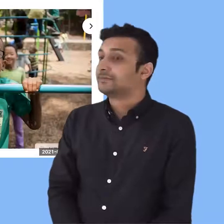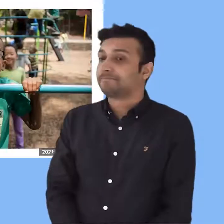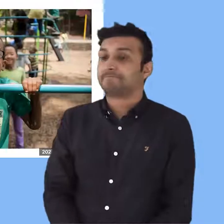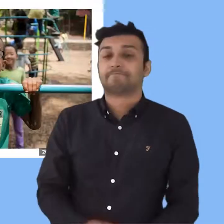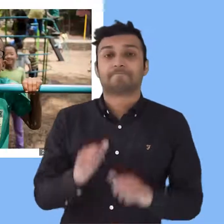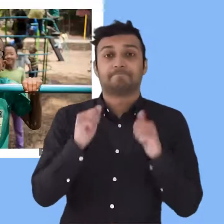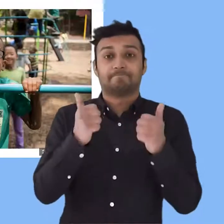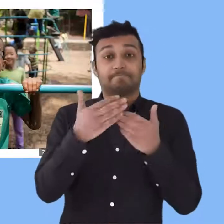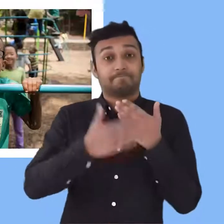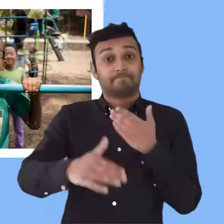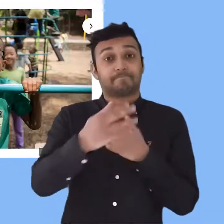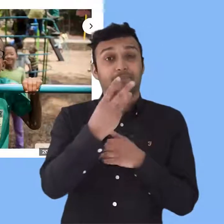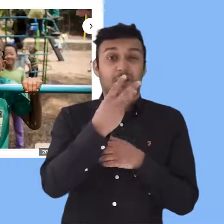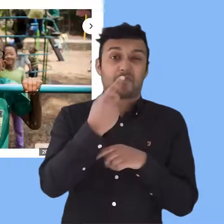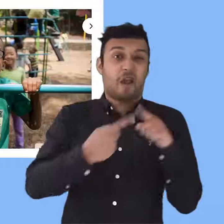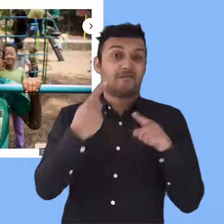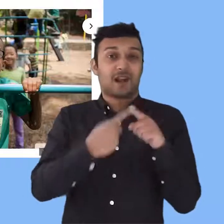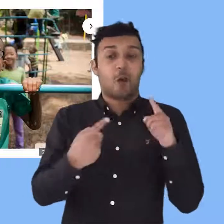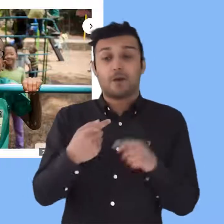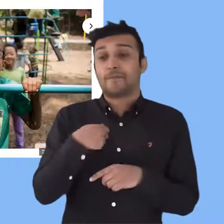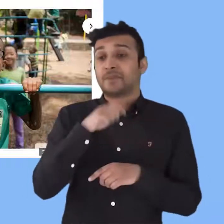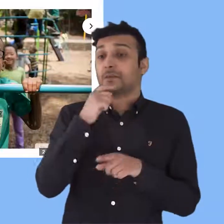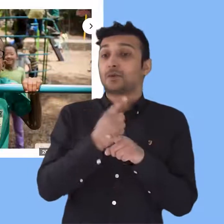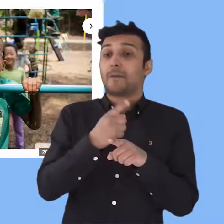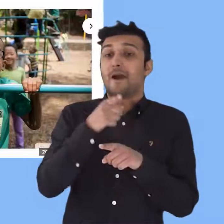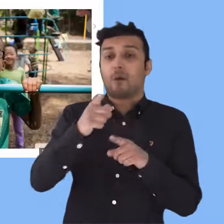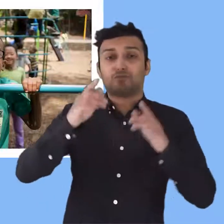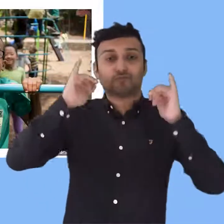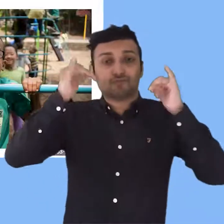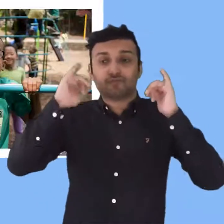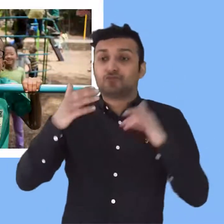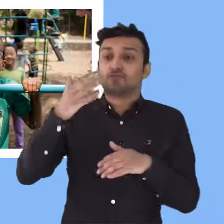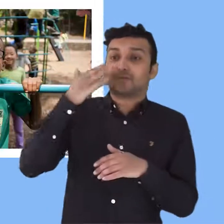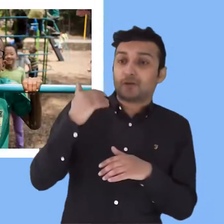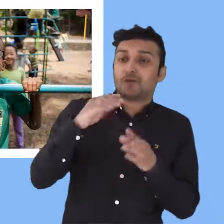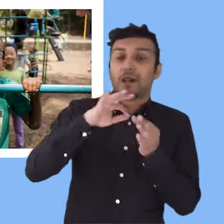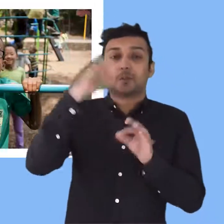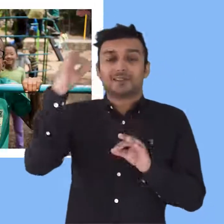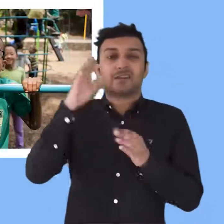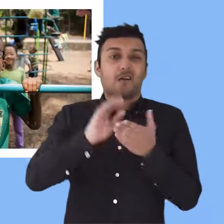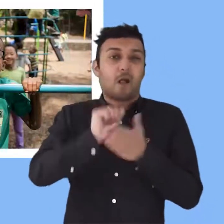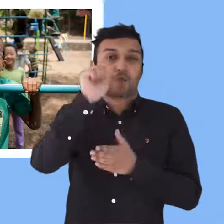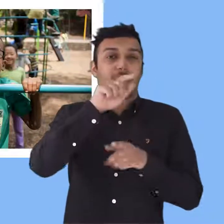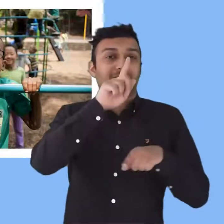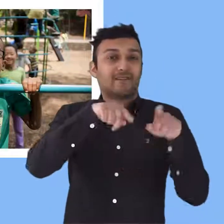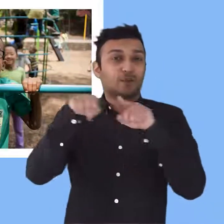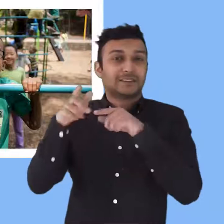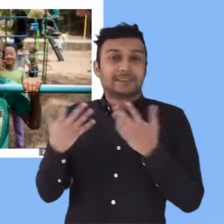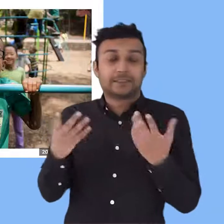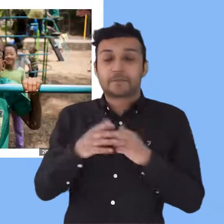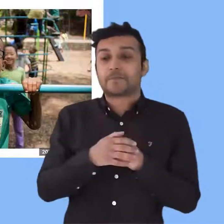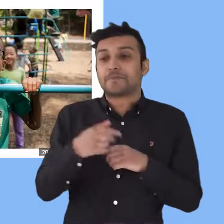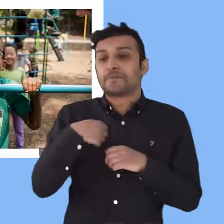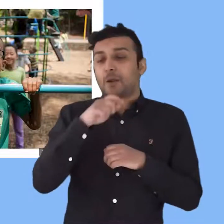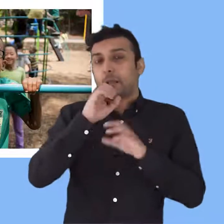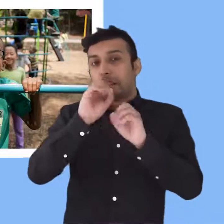So for the next 30 minutes, we're going to be talking about celebrating racial, linguistic, and cultural diversity. So I'm